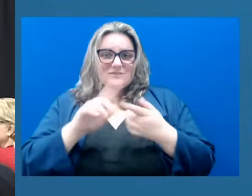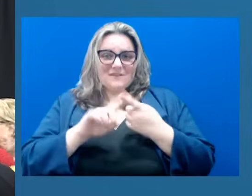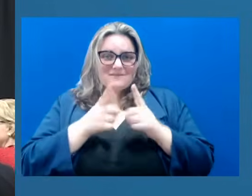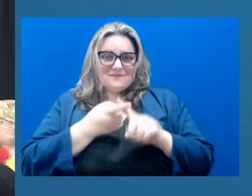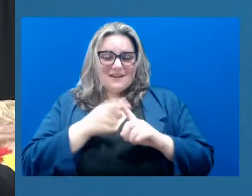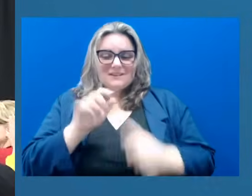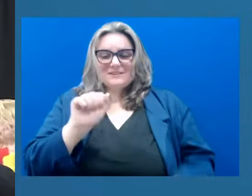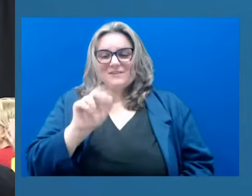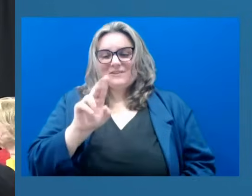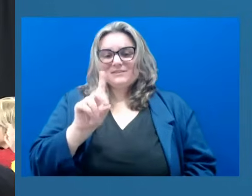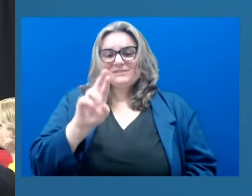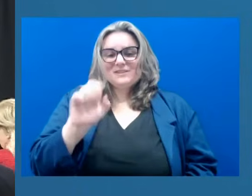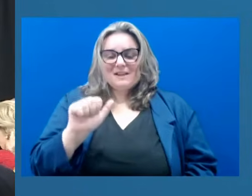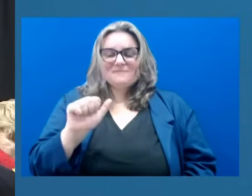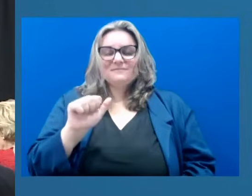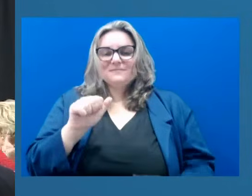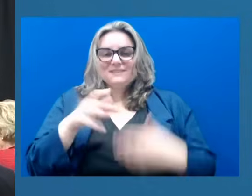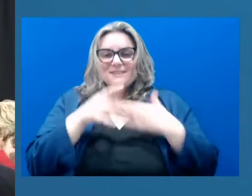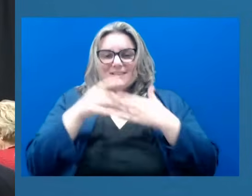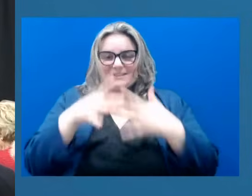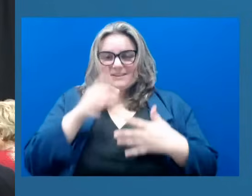Senate.